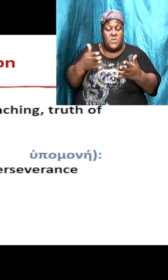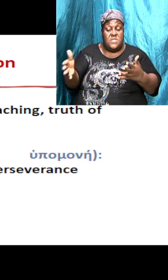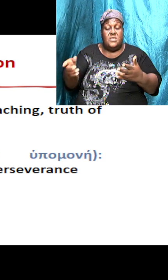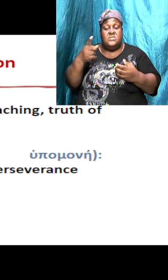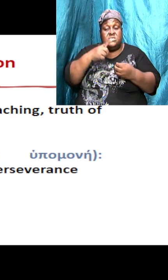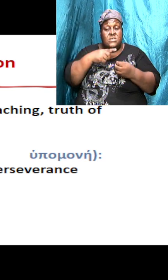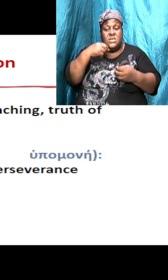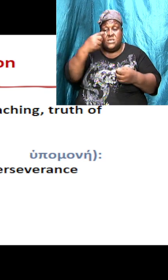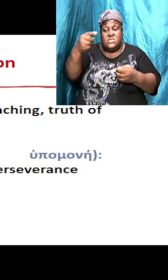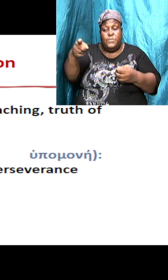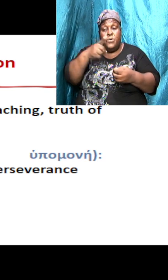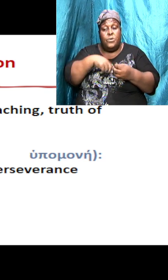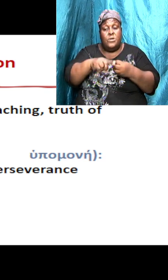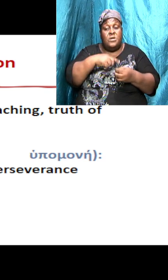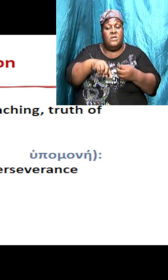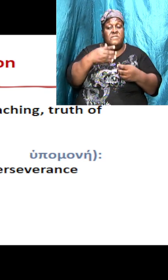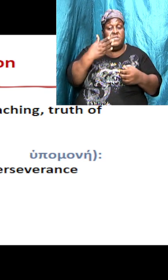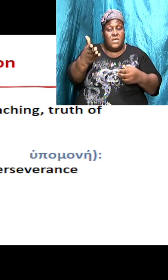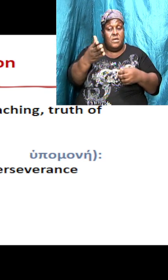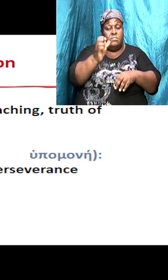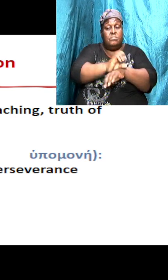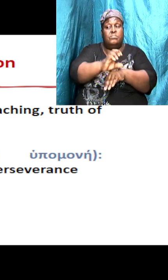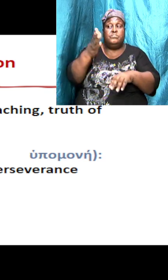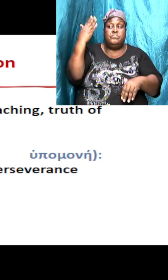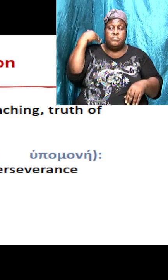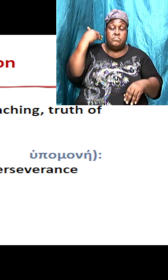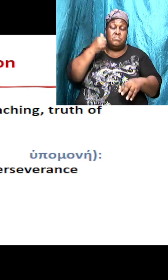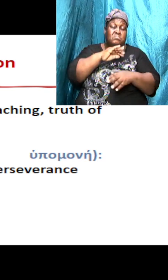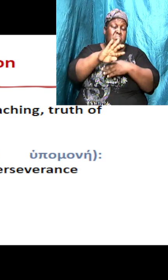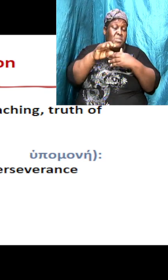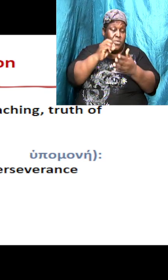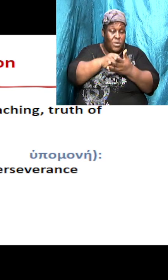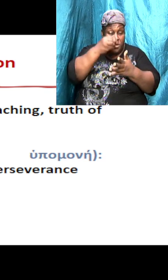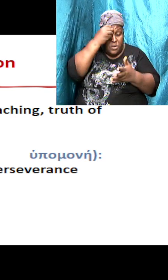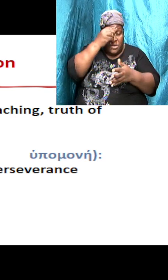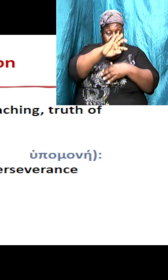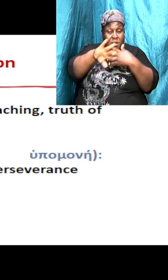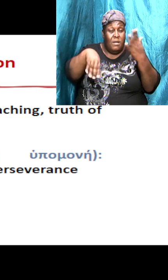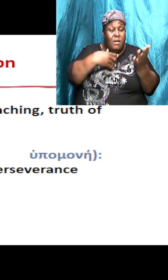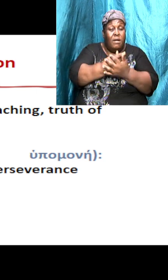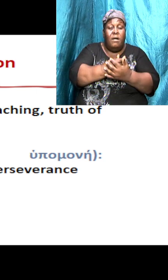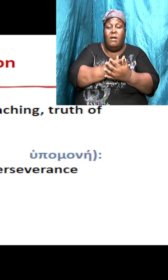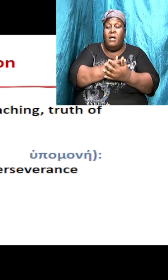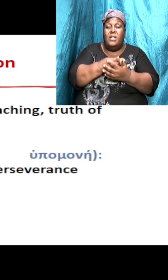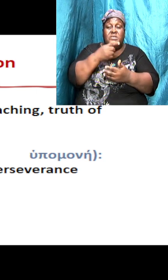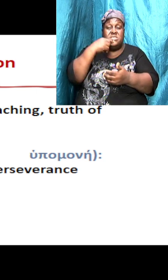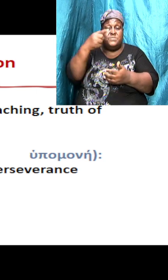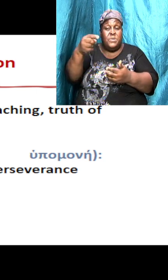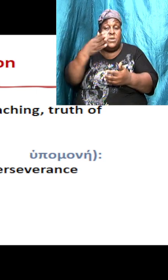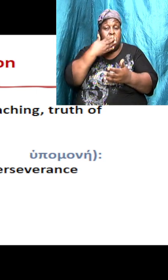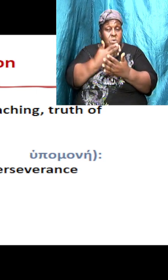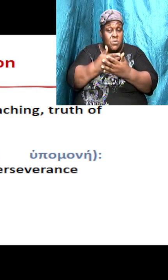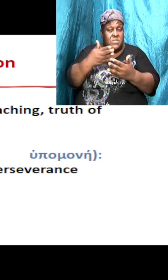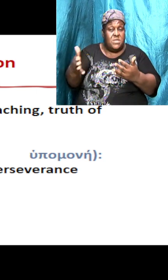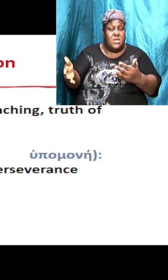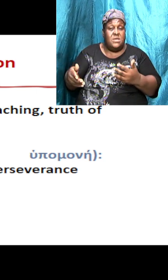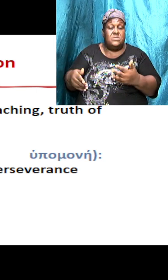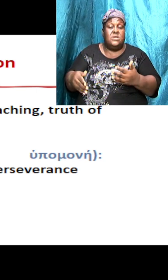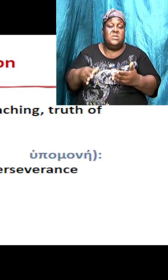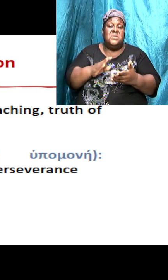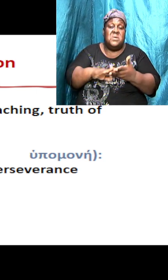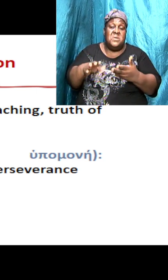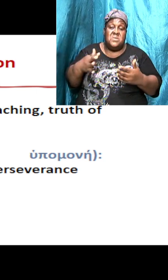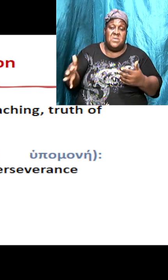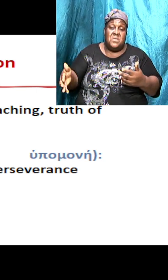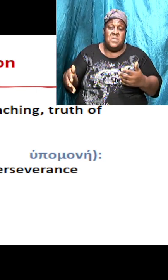So we are learning that with all the commendation and the nice things, the heavy weight is placed on the things